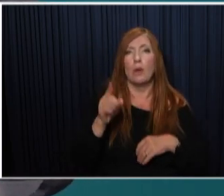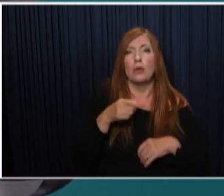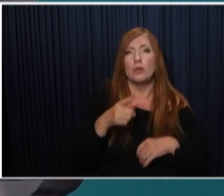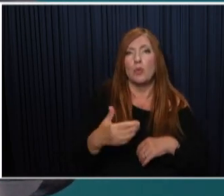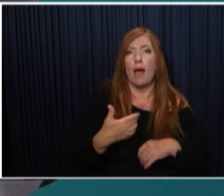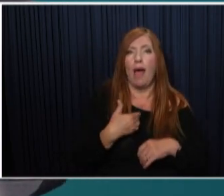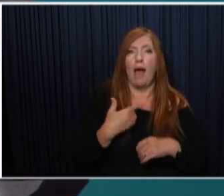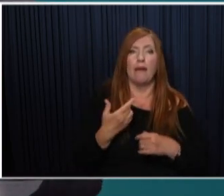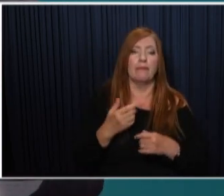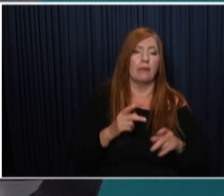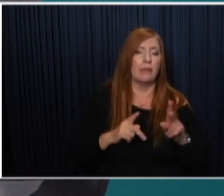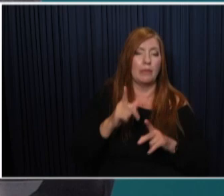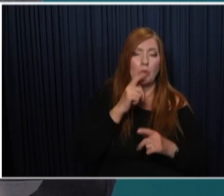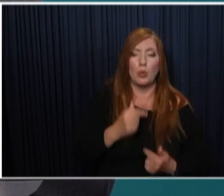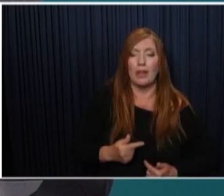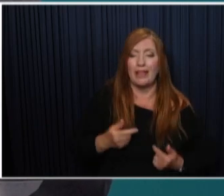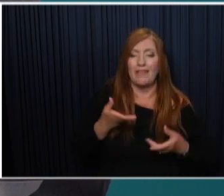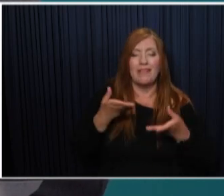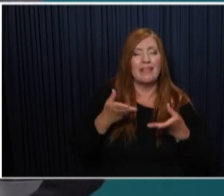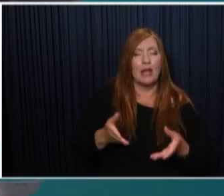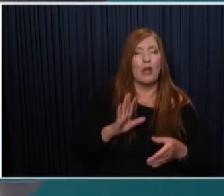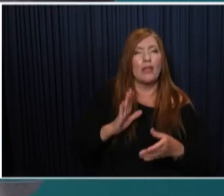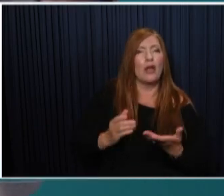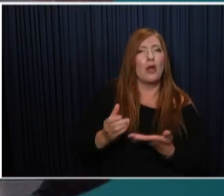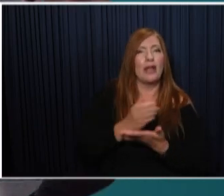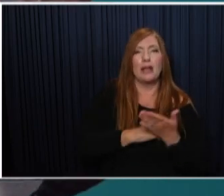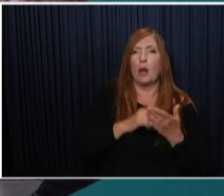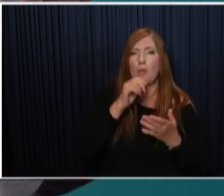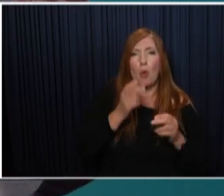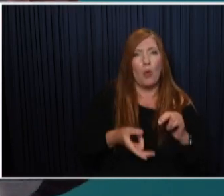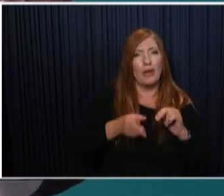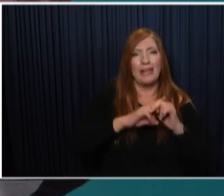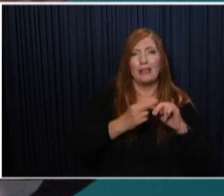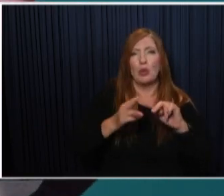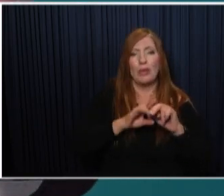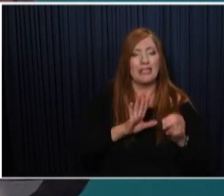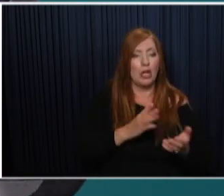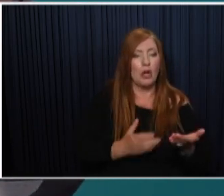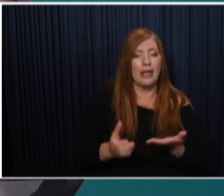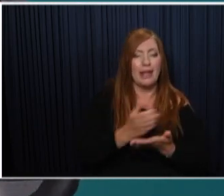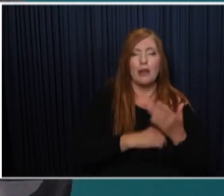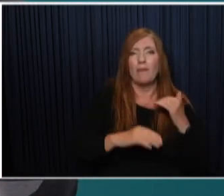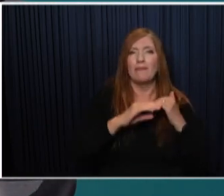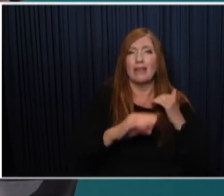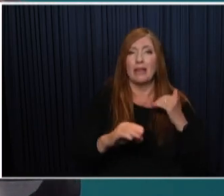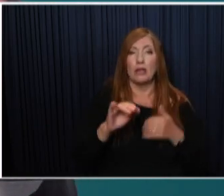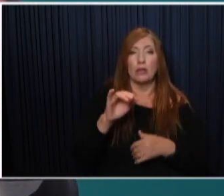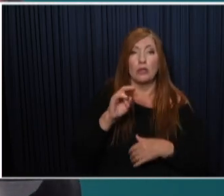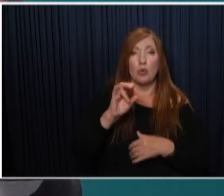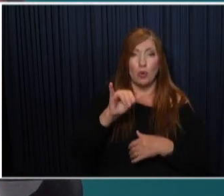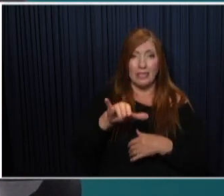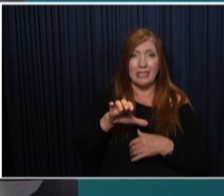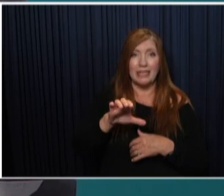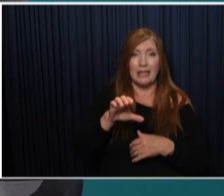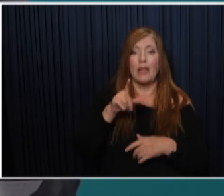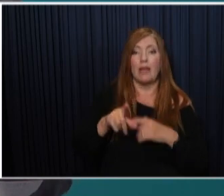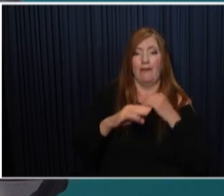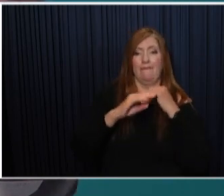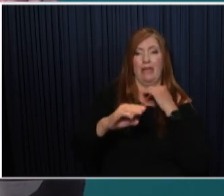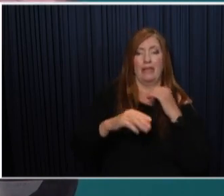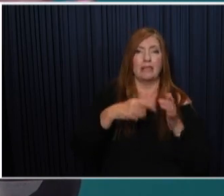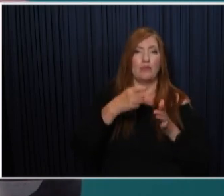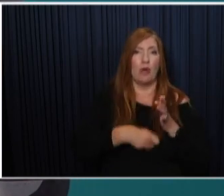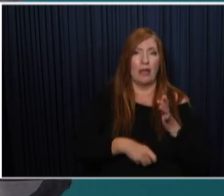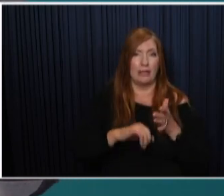have residents that are on a fixed income. They do this in New York City where they fix the price. And it